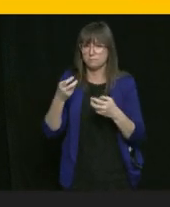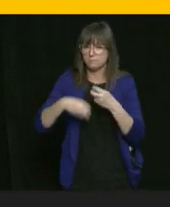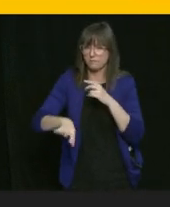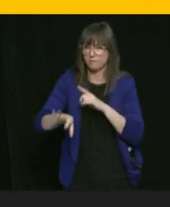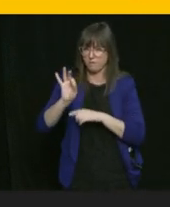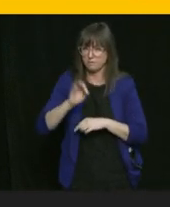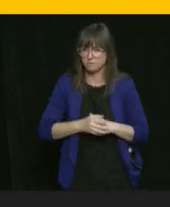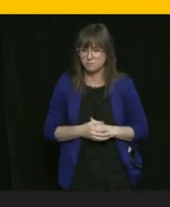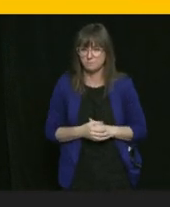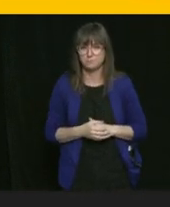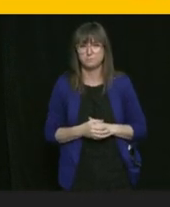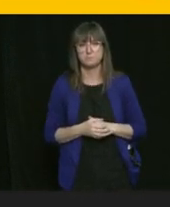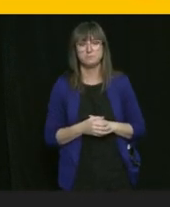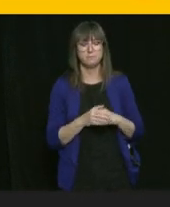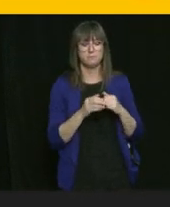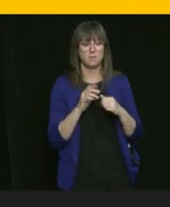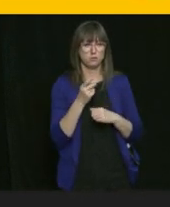Diapositive 9. Slide